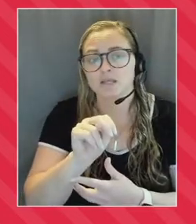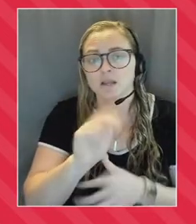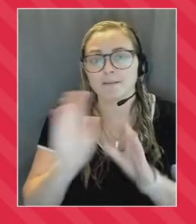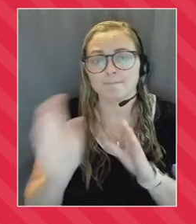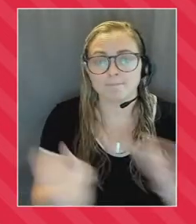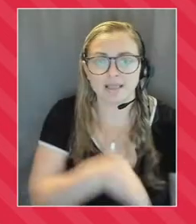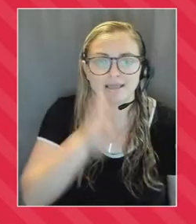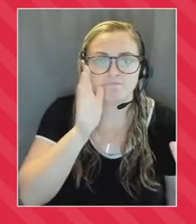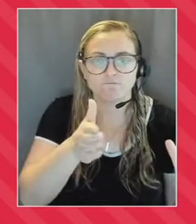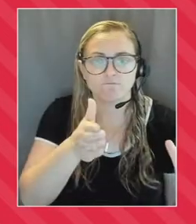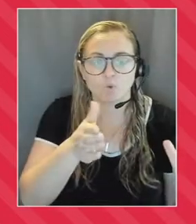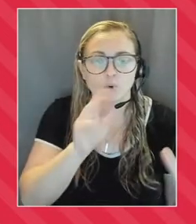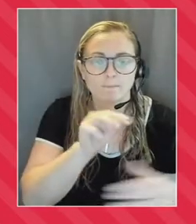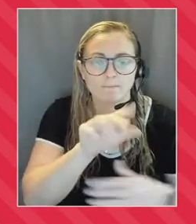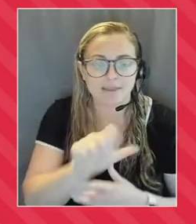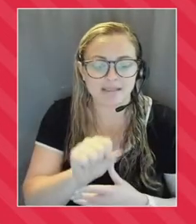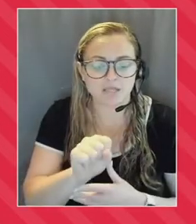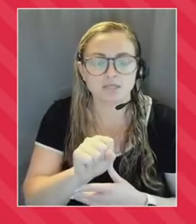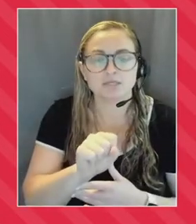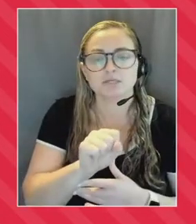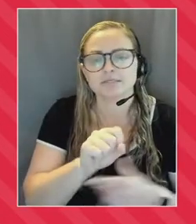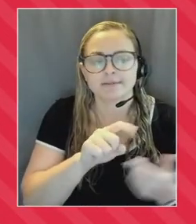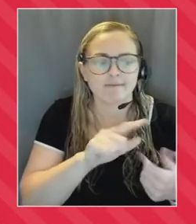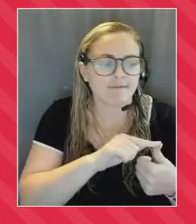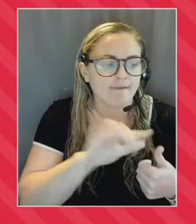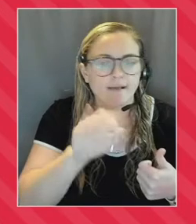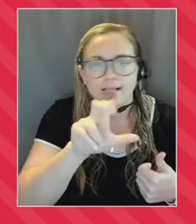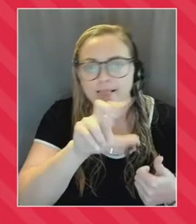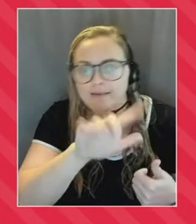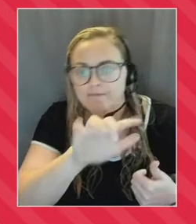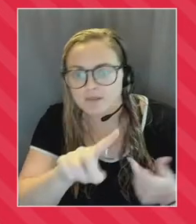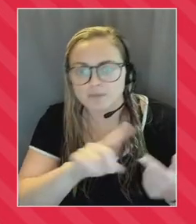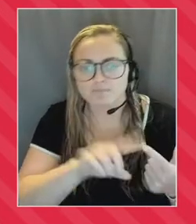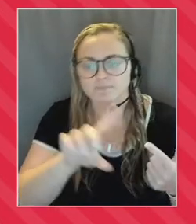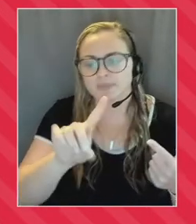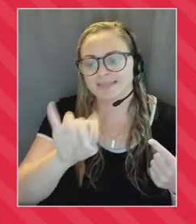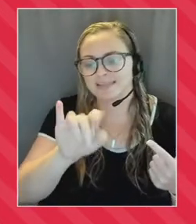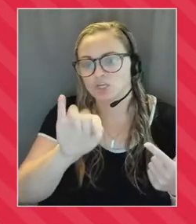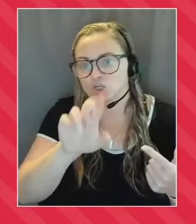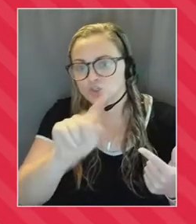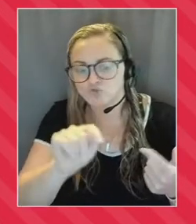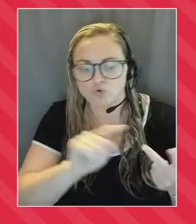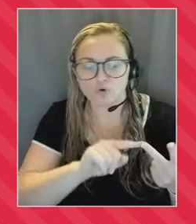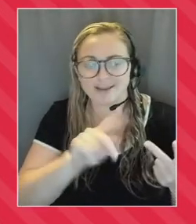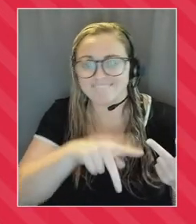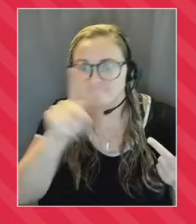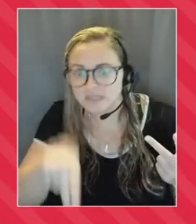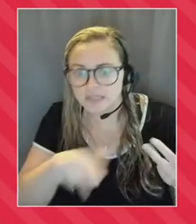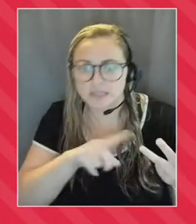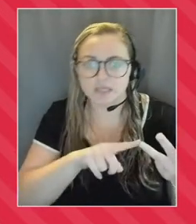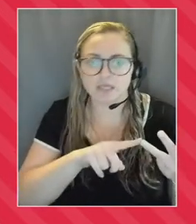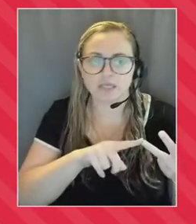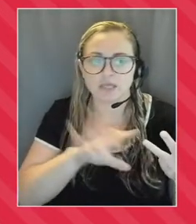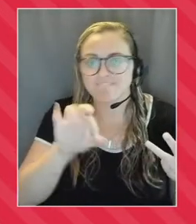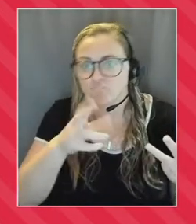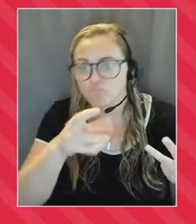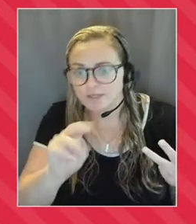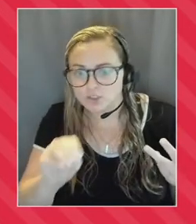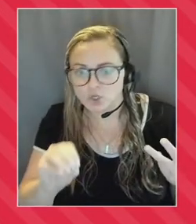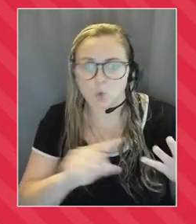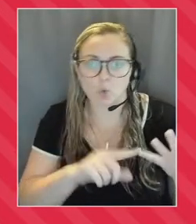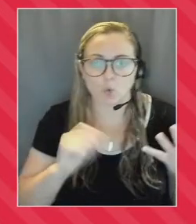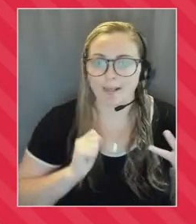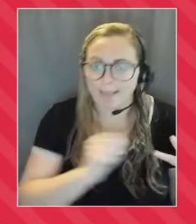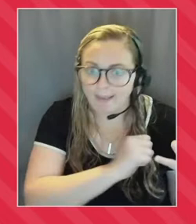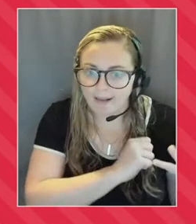to families in Cleveland, Detroit, Philly, Fresno, Atlanta. We provided